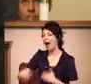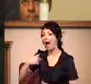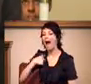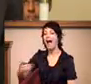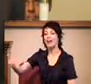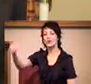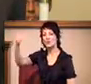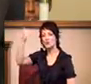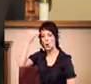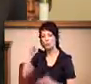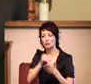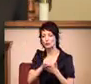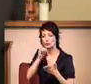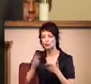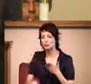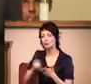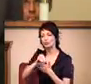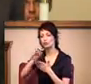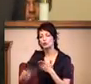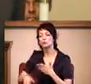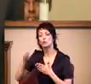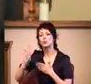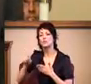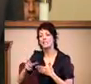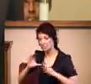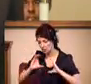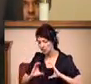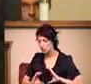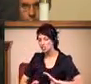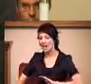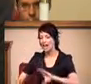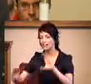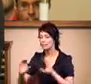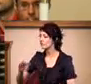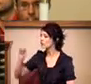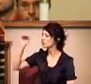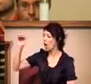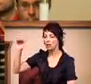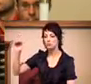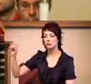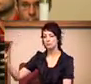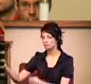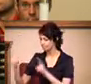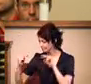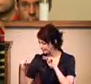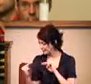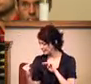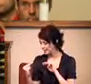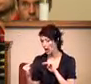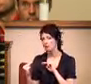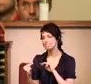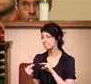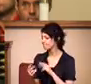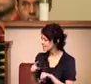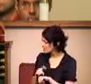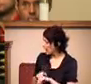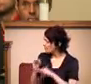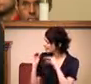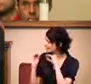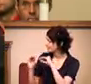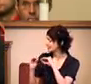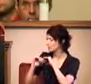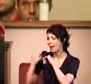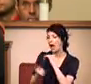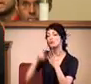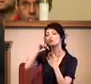that there are students and students who need a chance of an adult that goes to them and takes time and sits with them and teaches them how